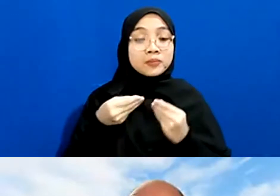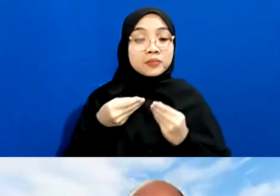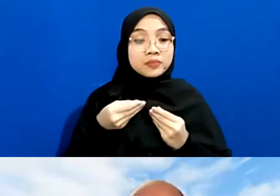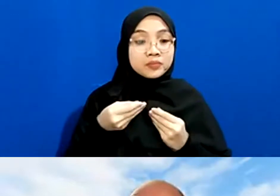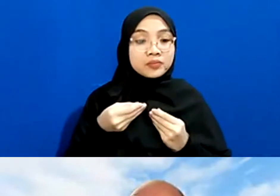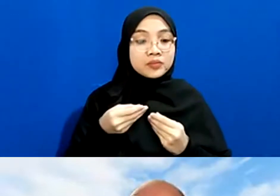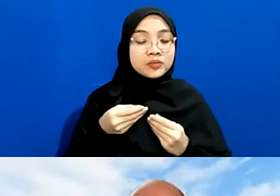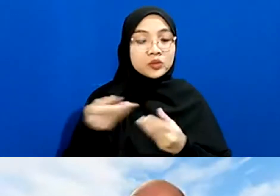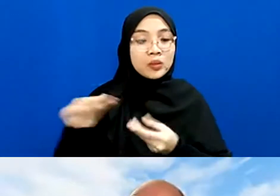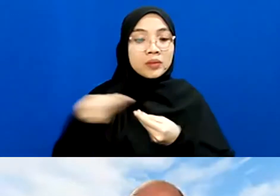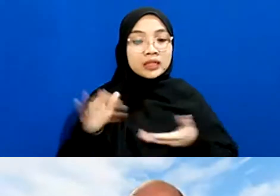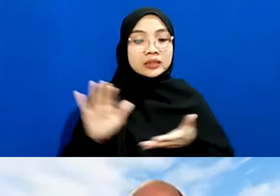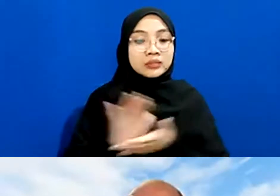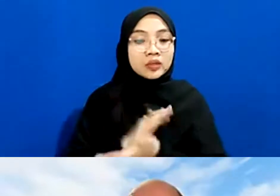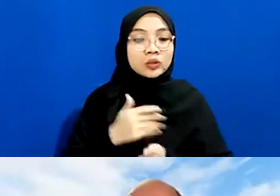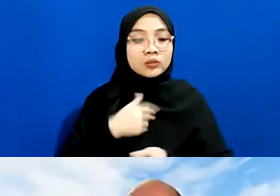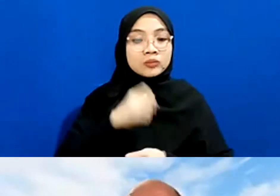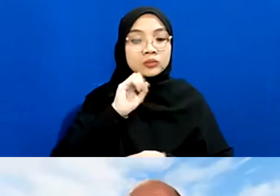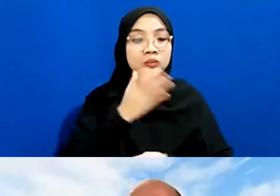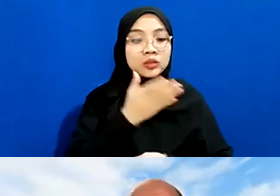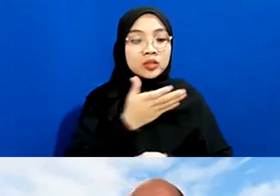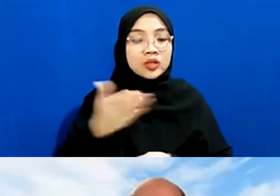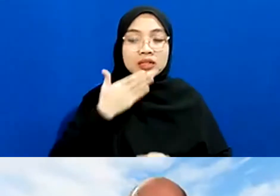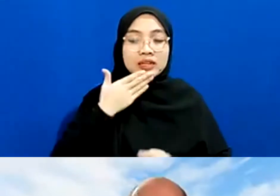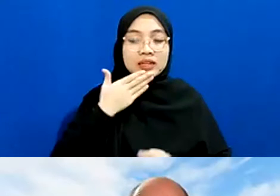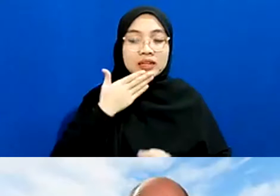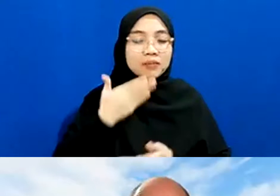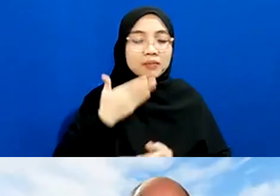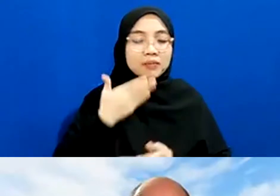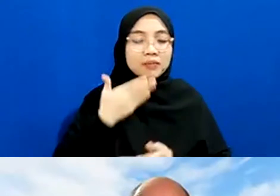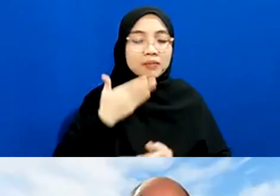and everyone that has been involved in this